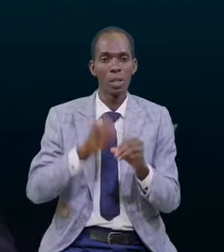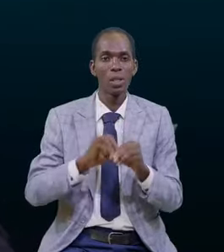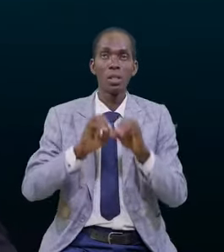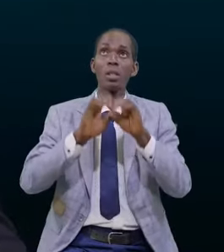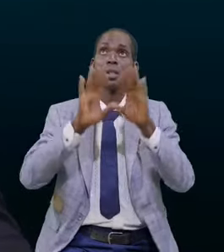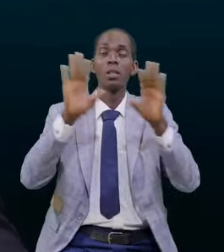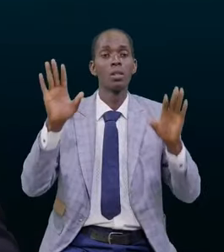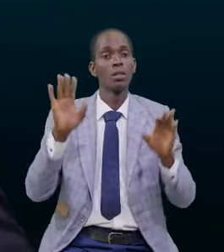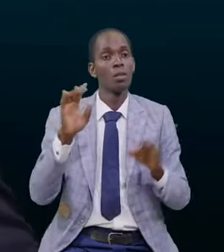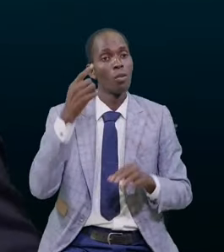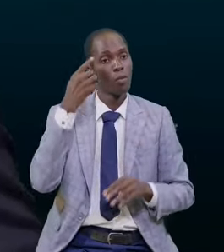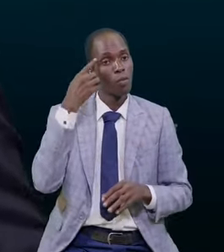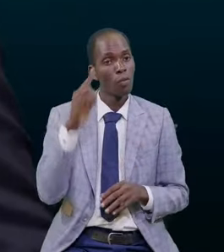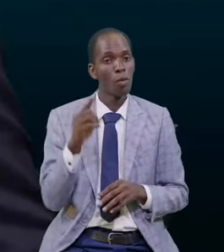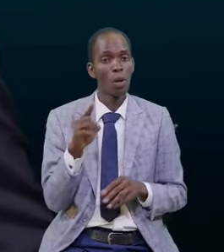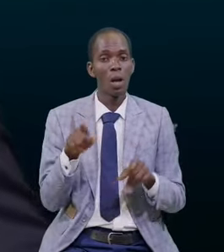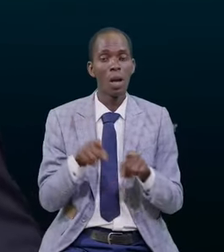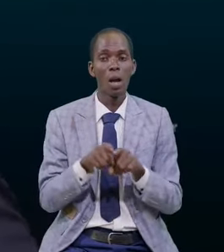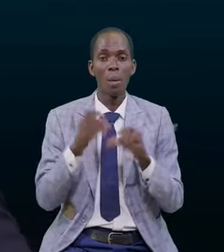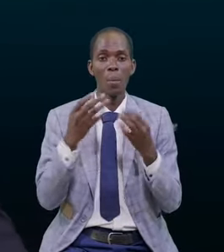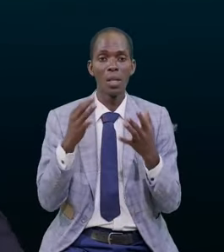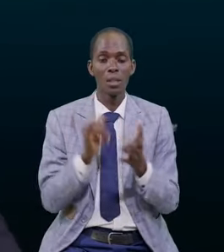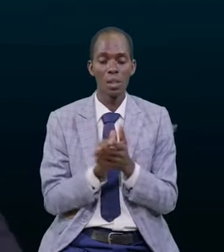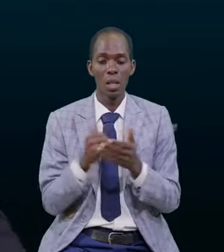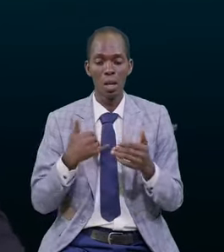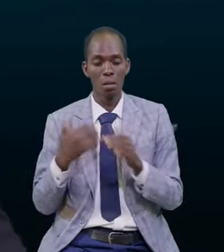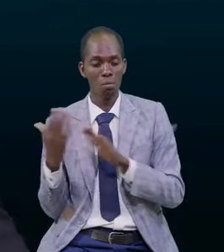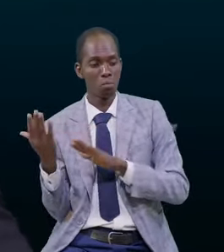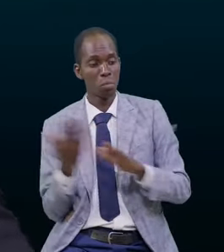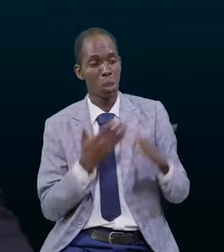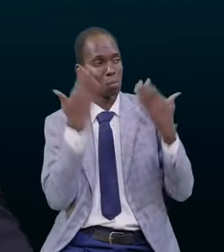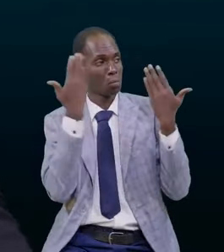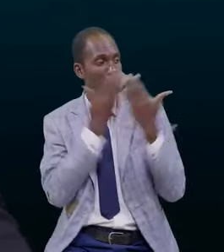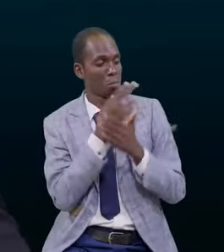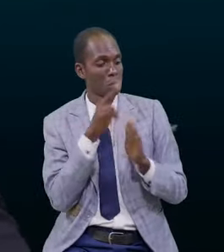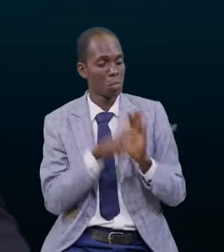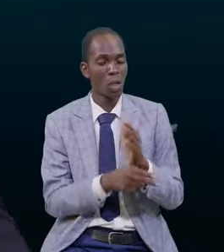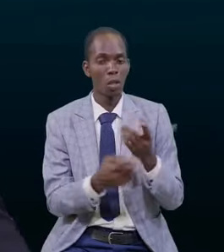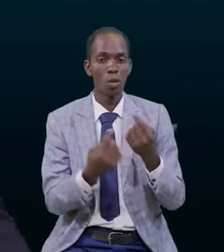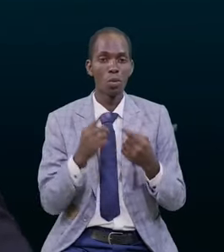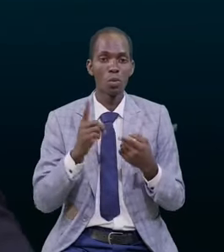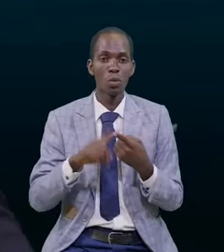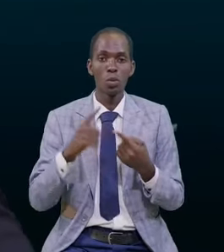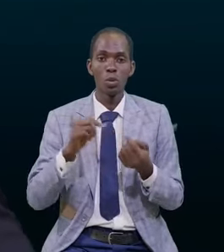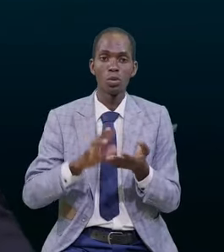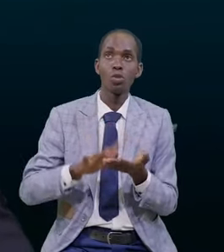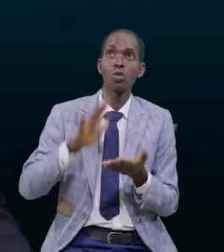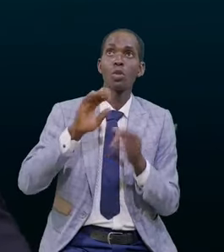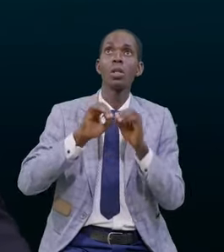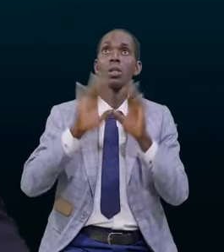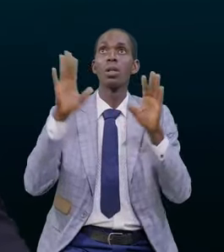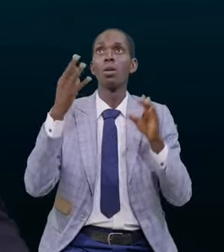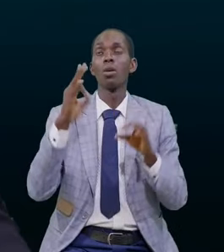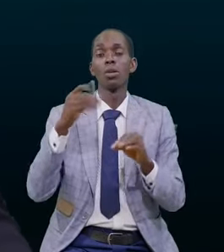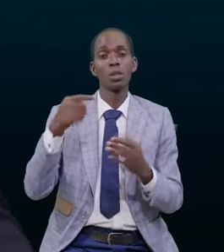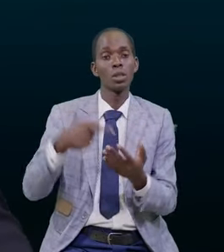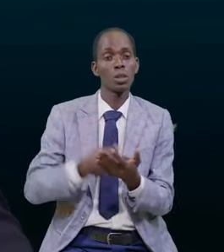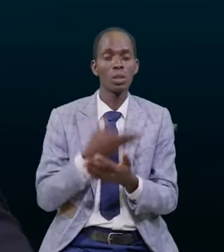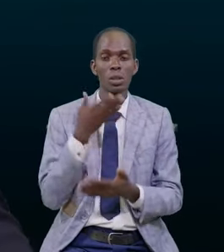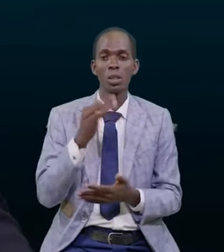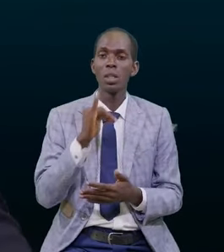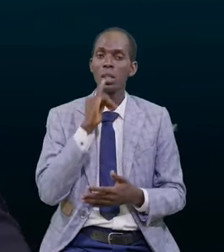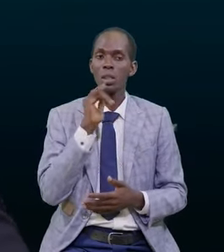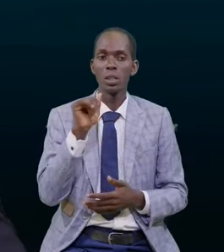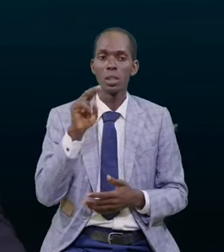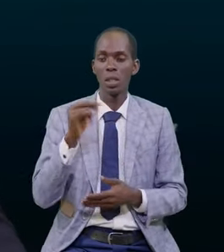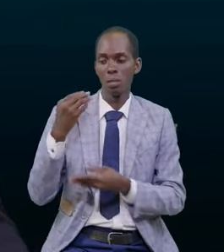as many has have left the kingdom of darkness and have come into the Glorious light of the Gospel there is an inheritance that God has